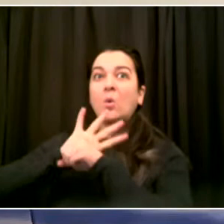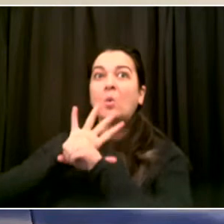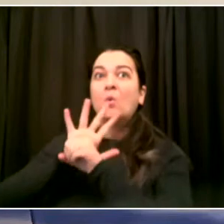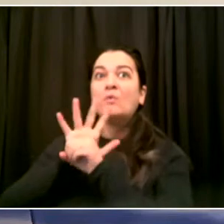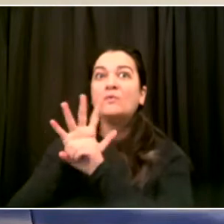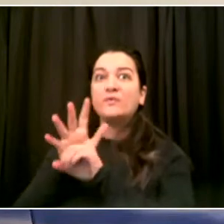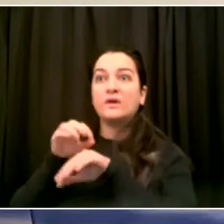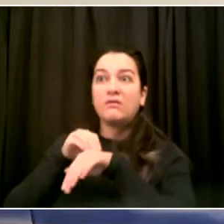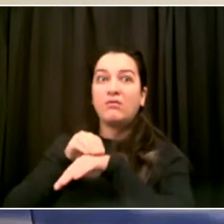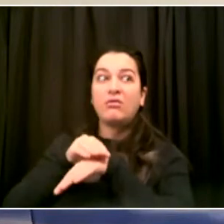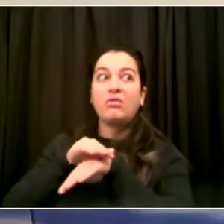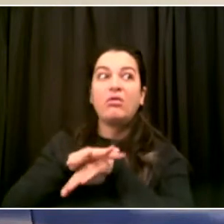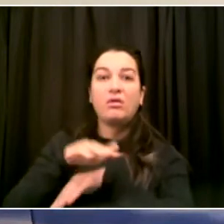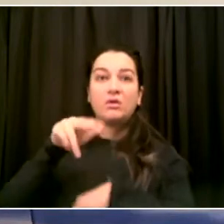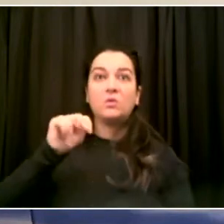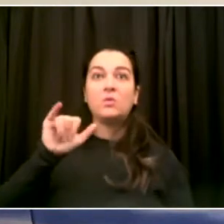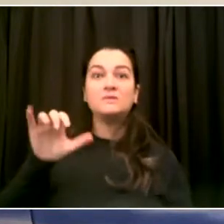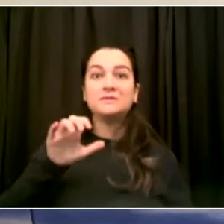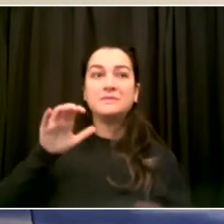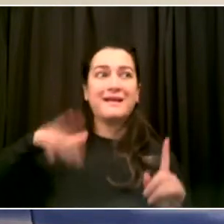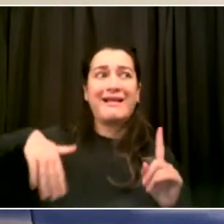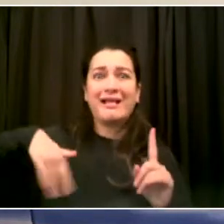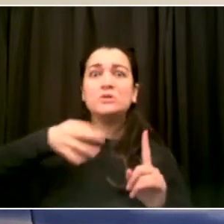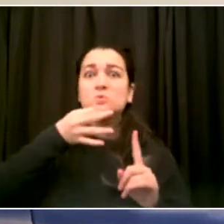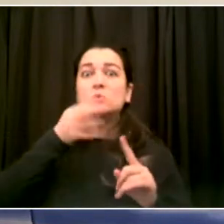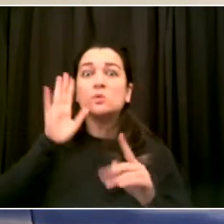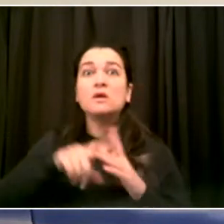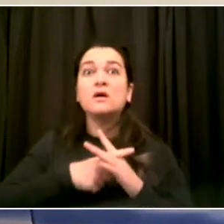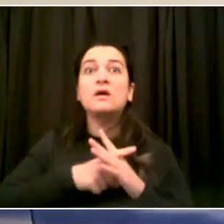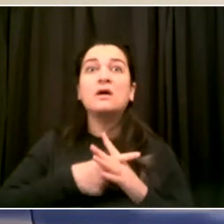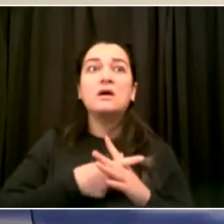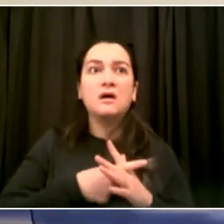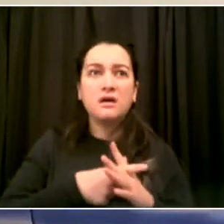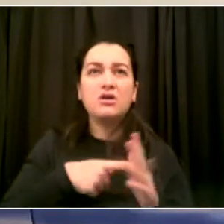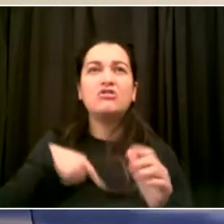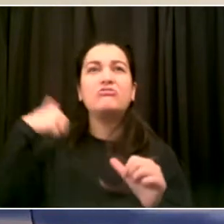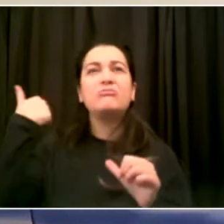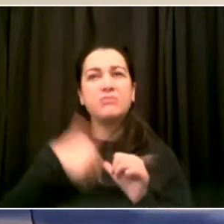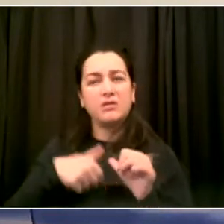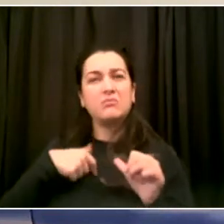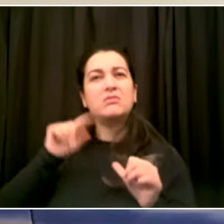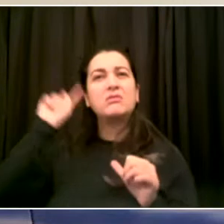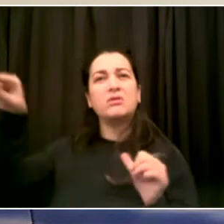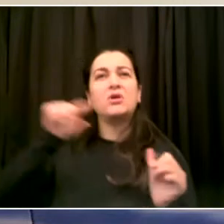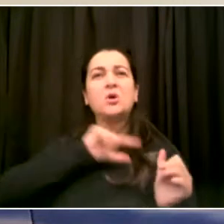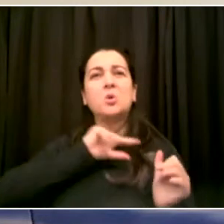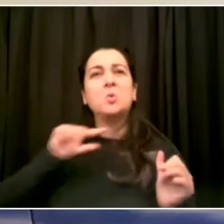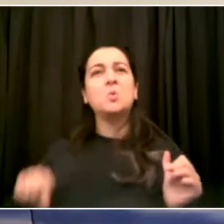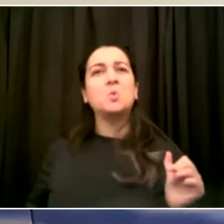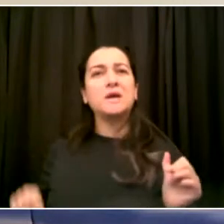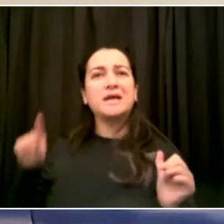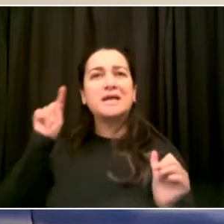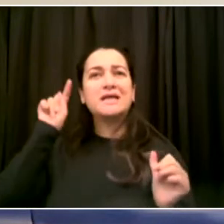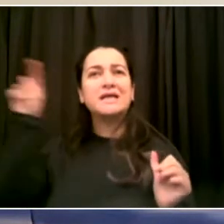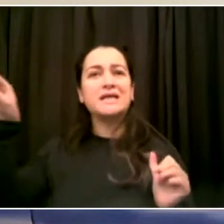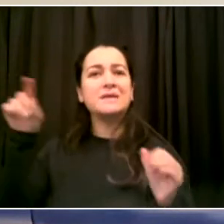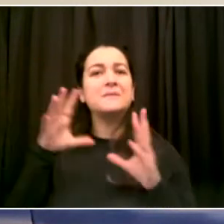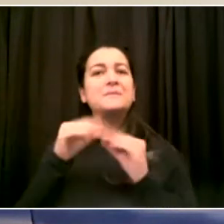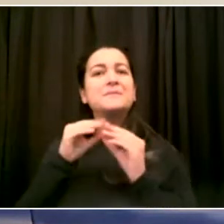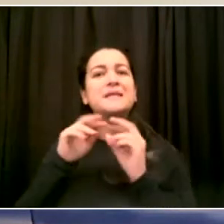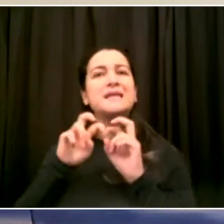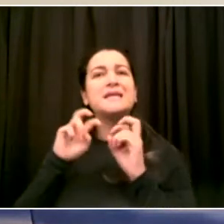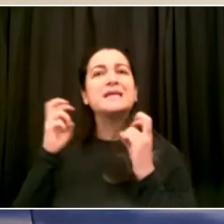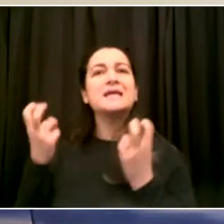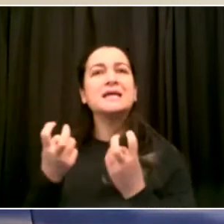meeting in Queens advising the public to please not blame the Asian American community for the